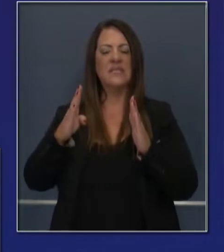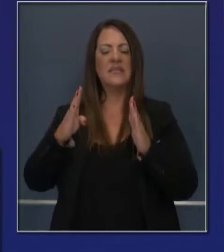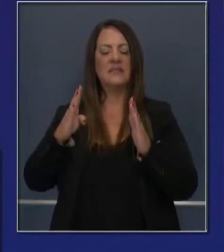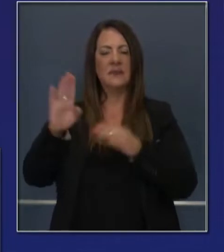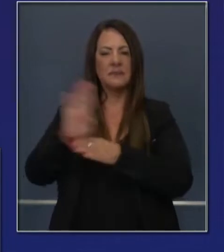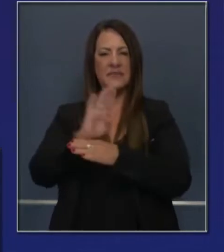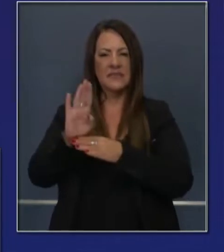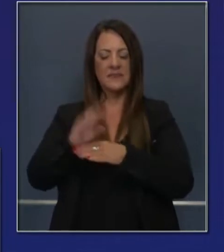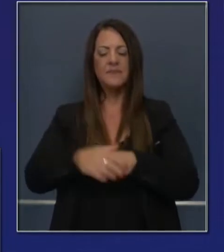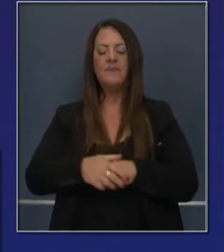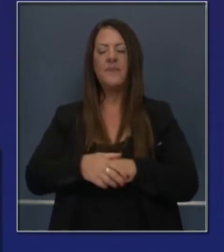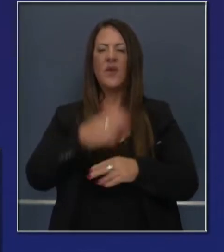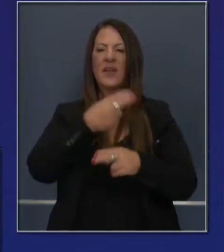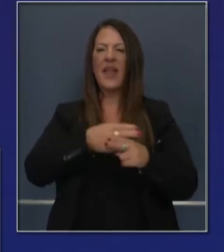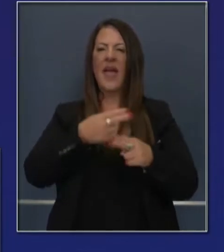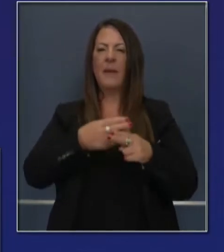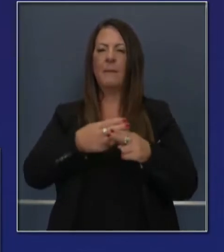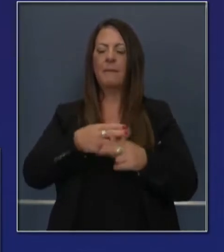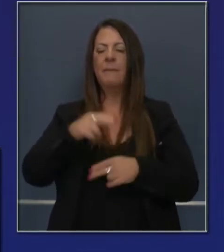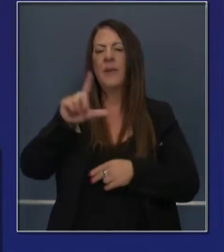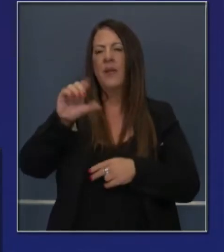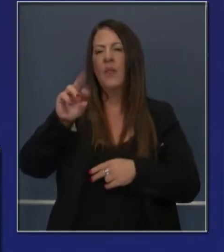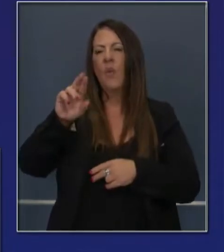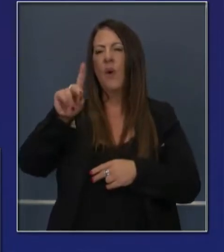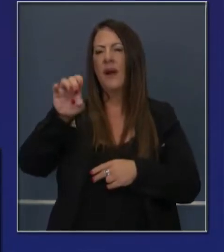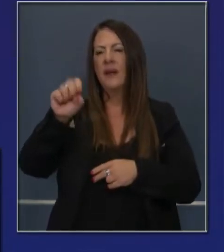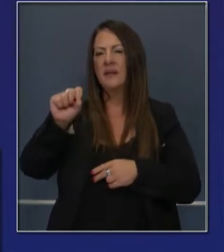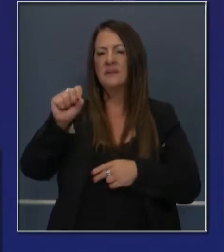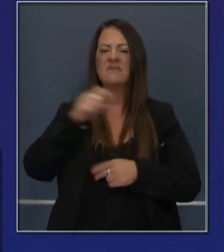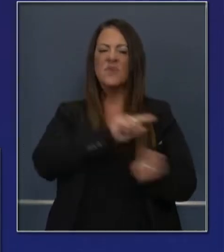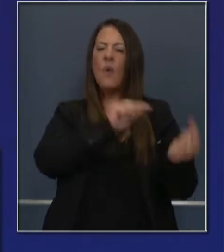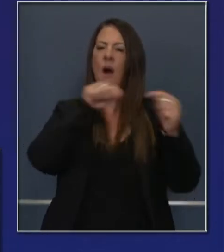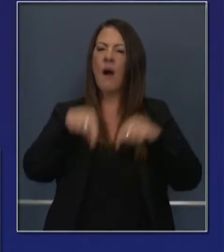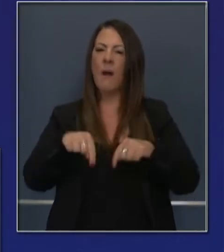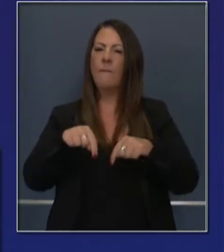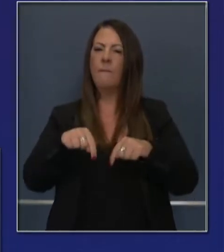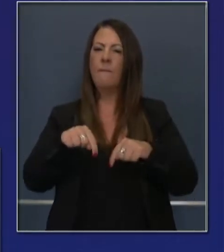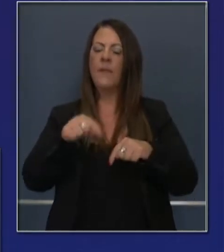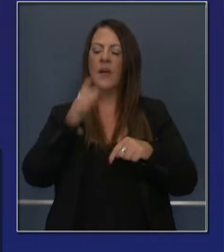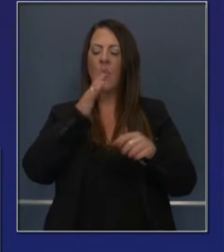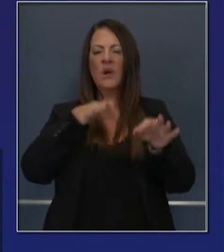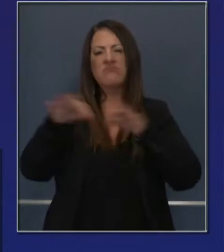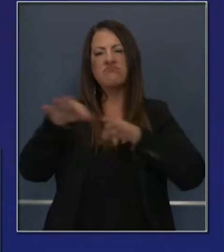and she will talk about her work in putting together this site,